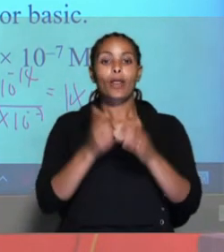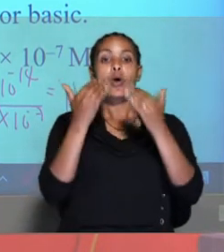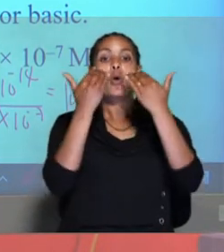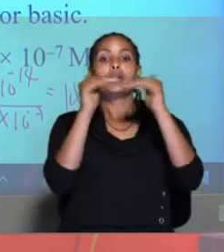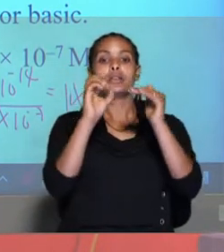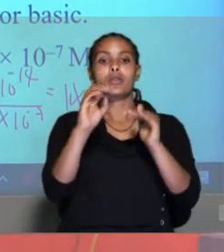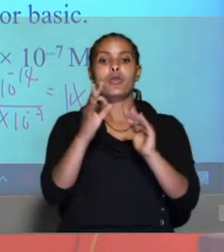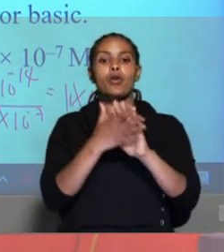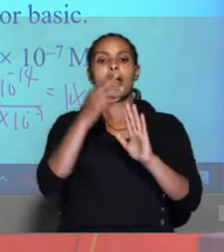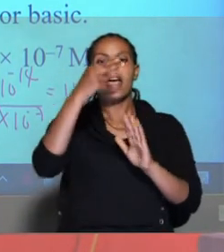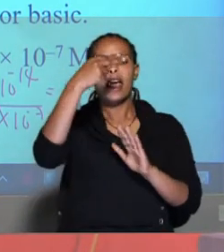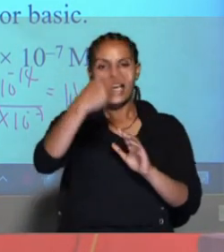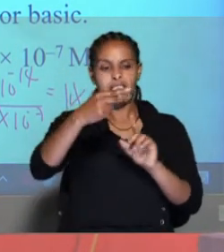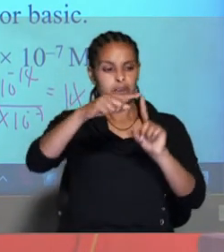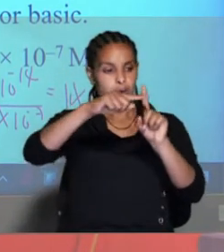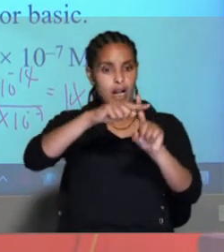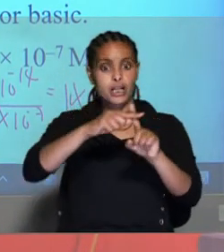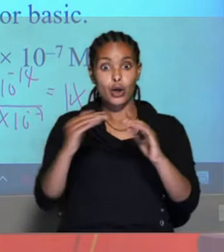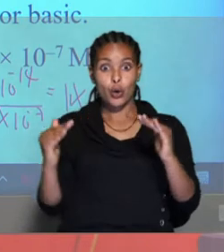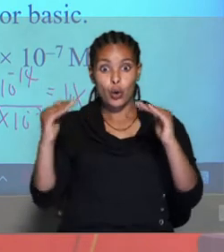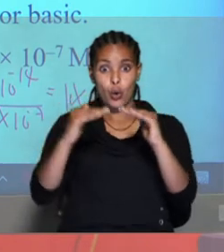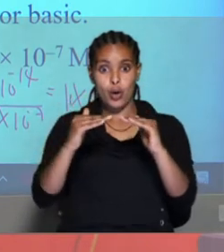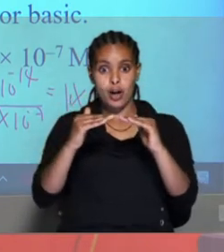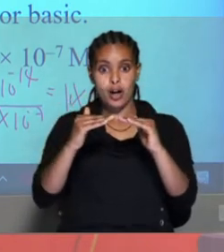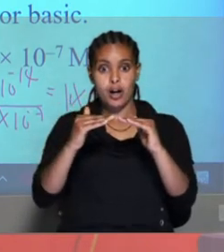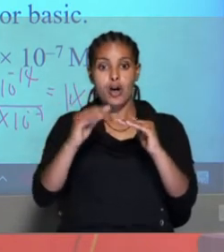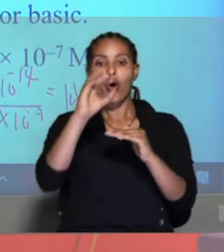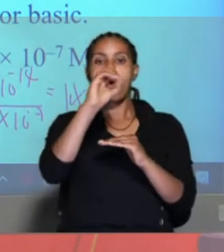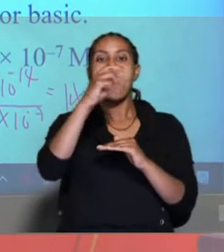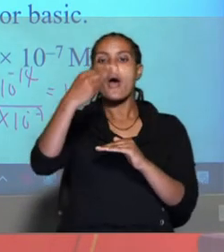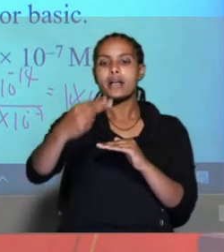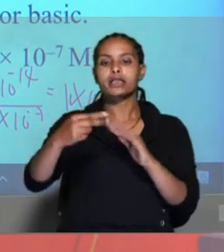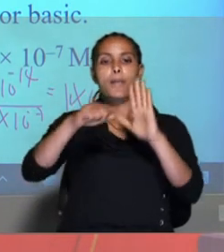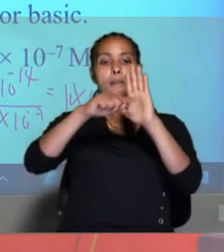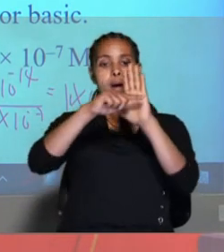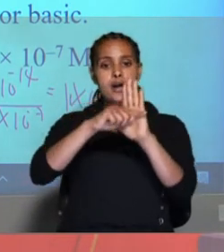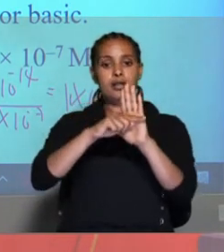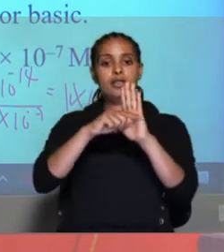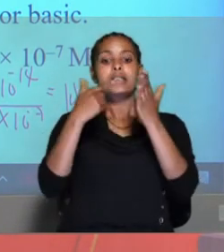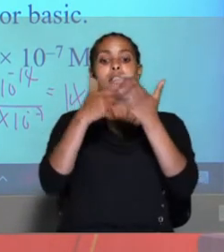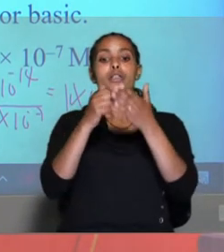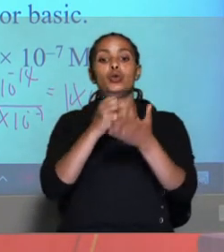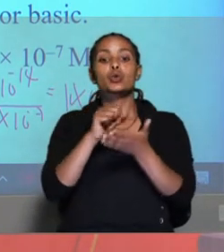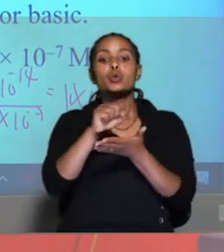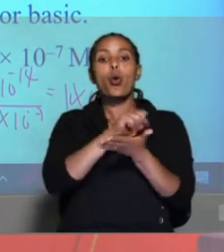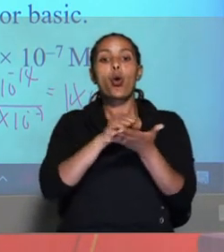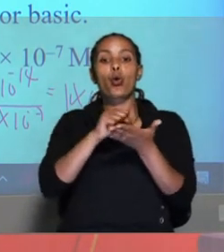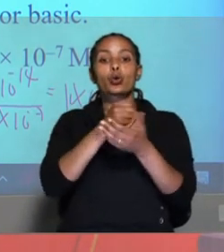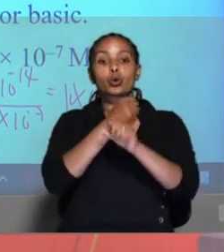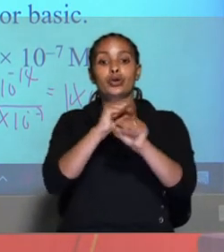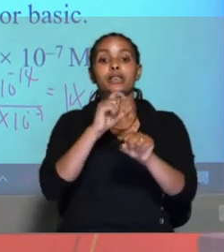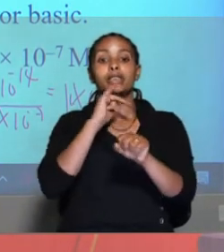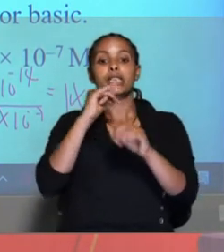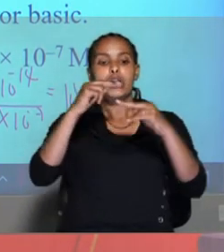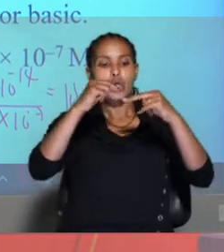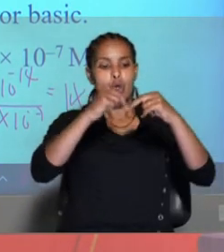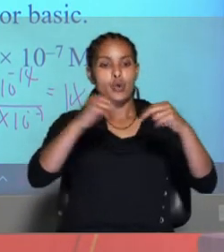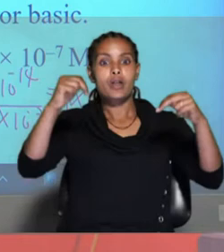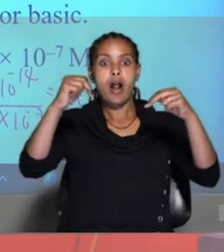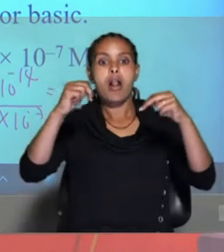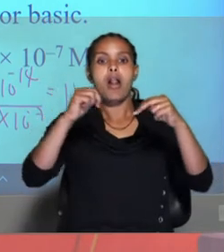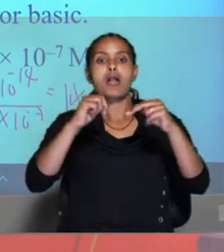Concentration of H plus equal concentration of OH minus. This solution is neutral solution.